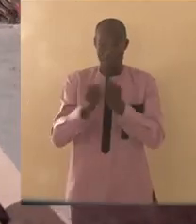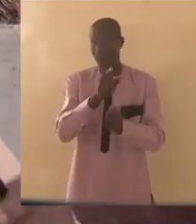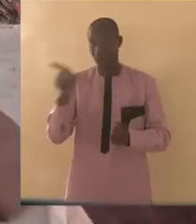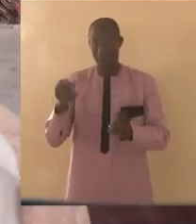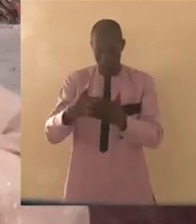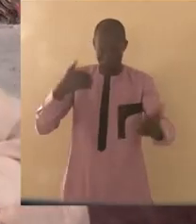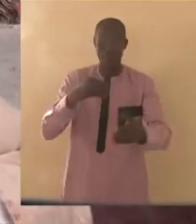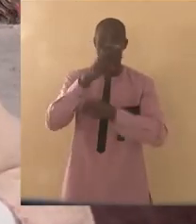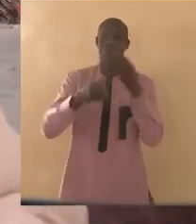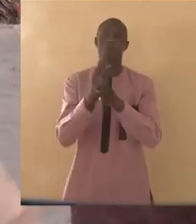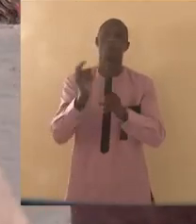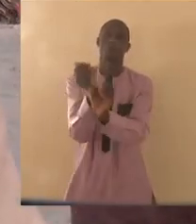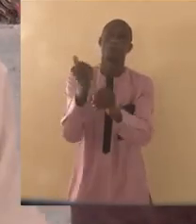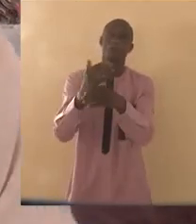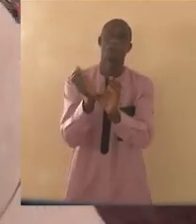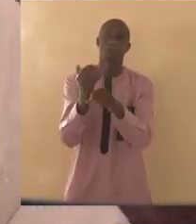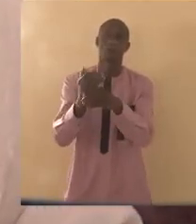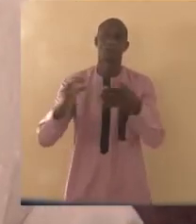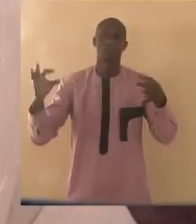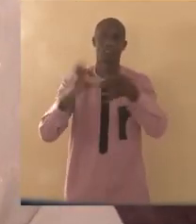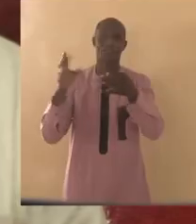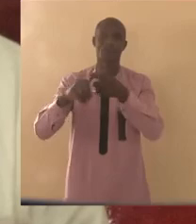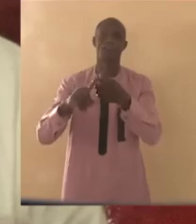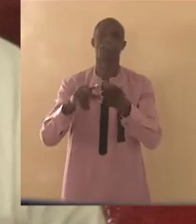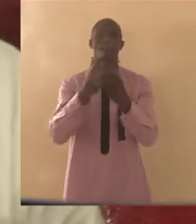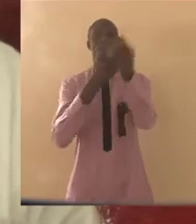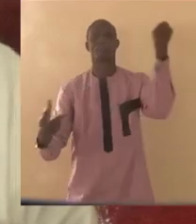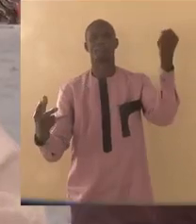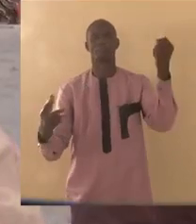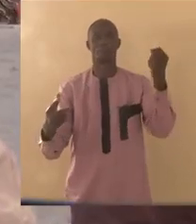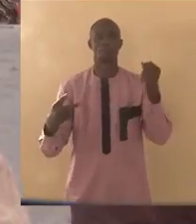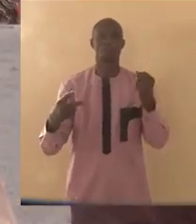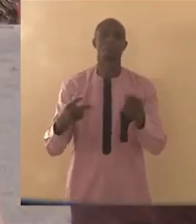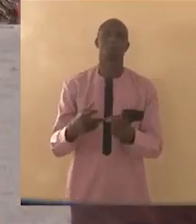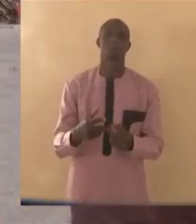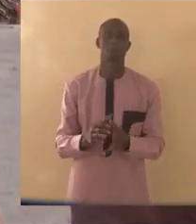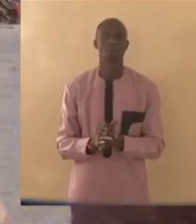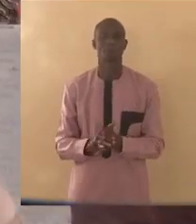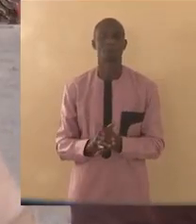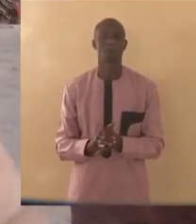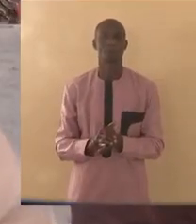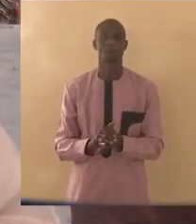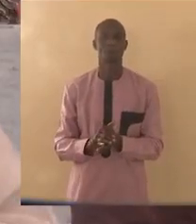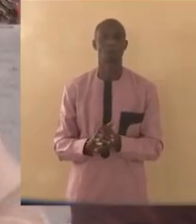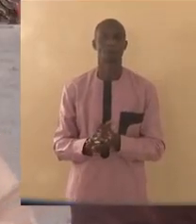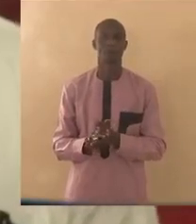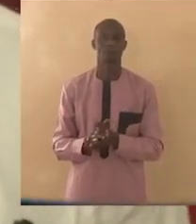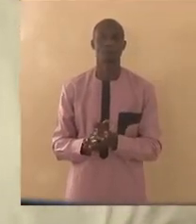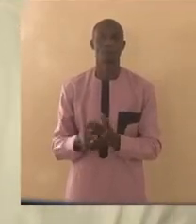world was created. So which also linked to the Trinity. So and Jesus was not created along with the world.